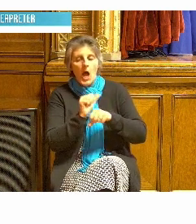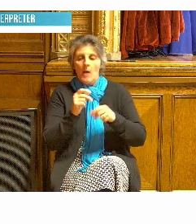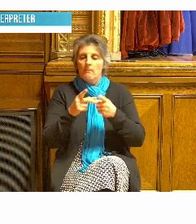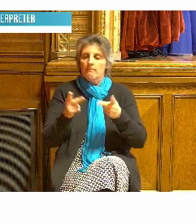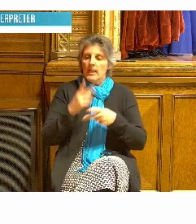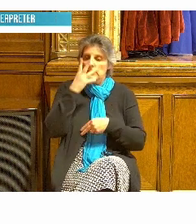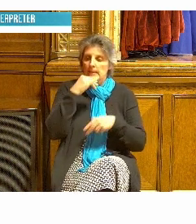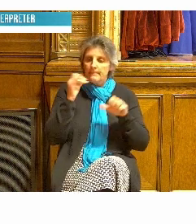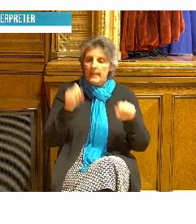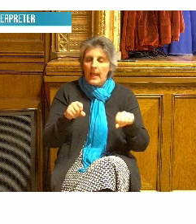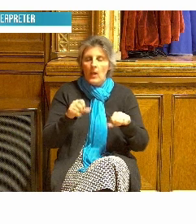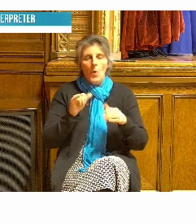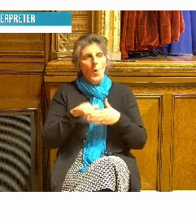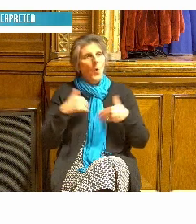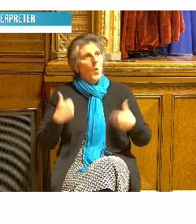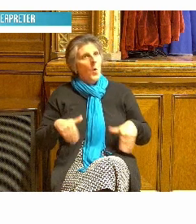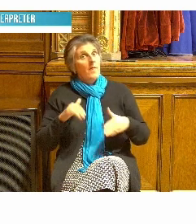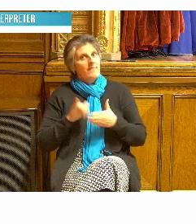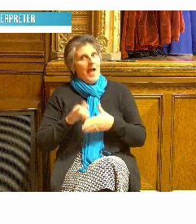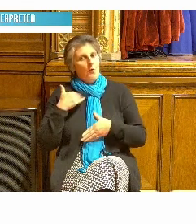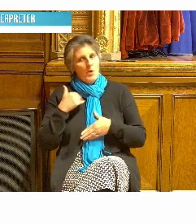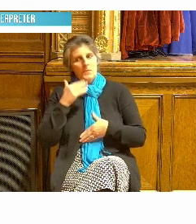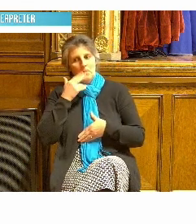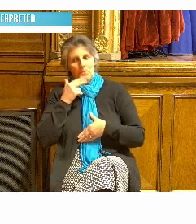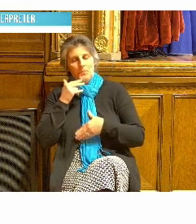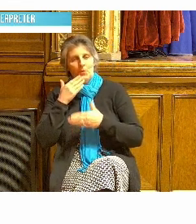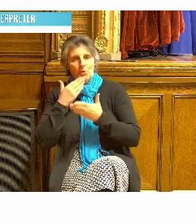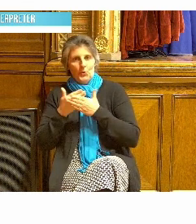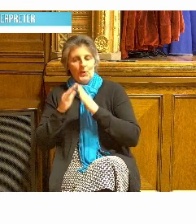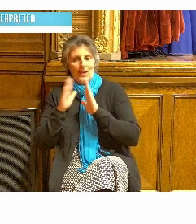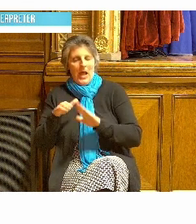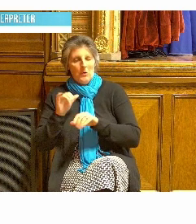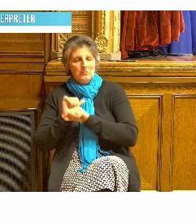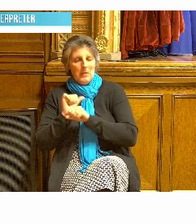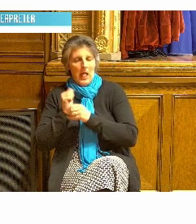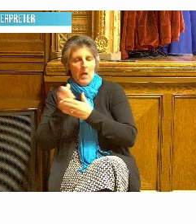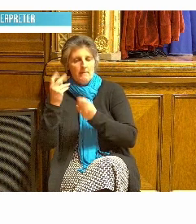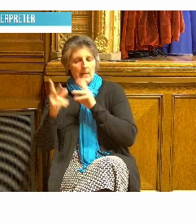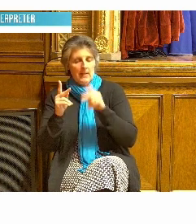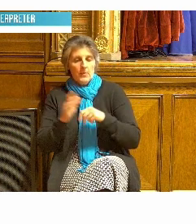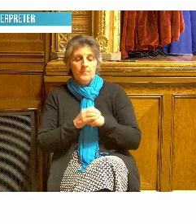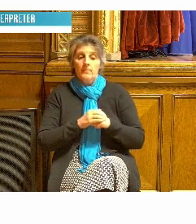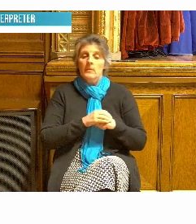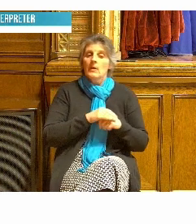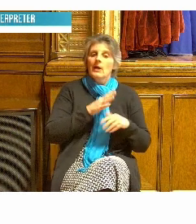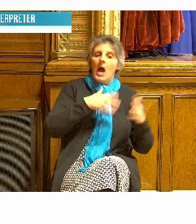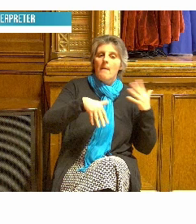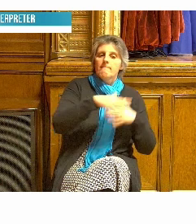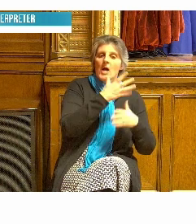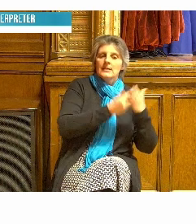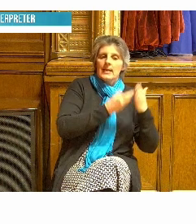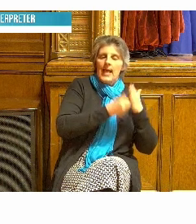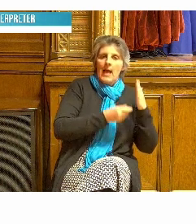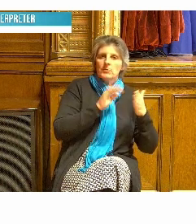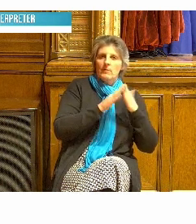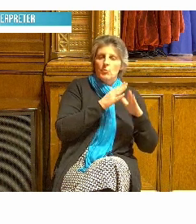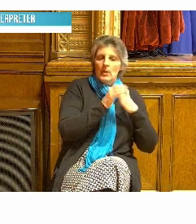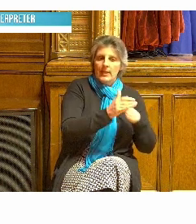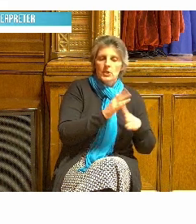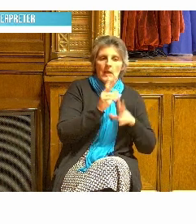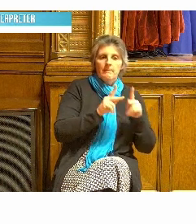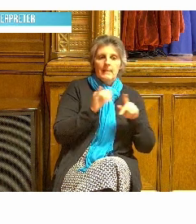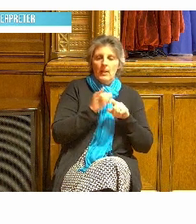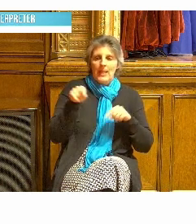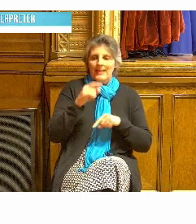live. Boy, that was a working little house. Into the gap stepped community leaders, people like Mildred Johnson, Constance